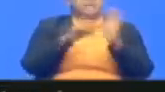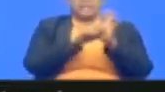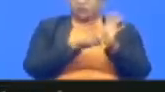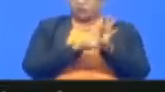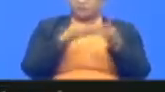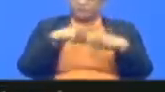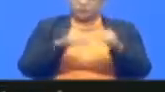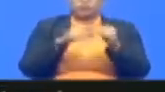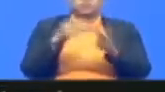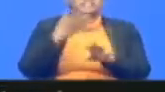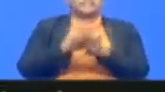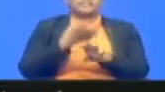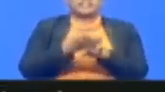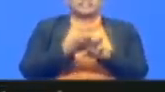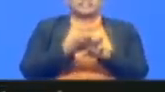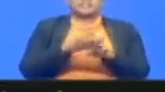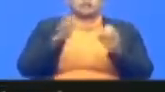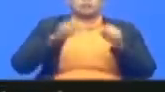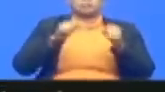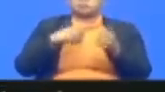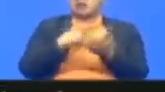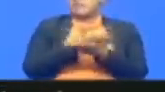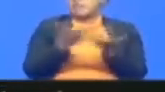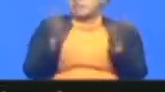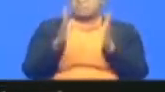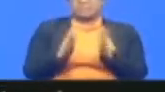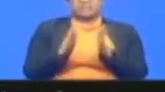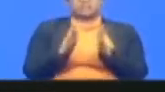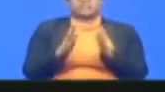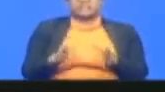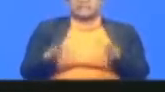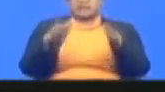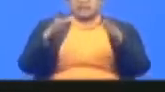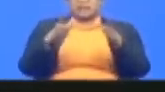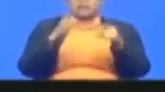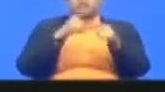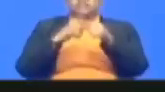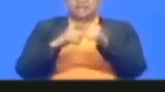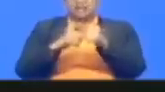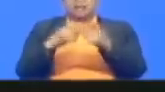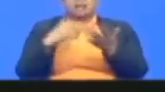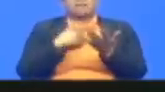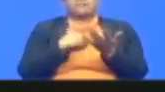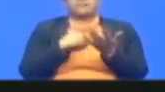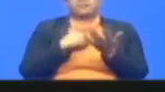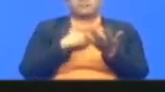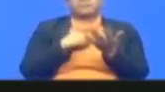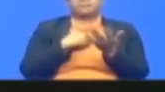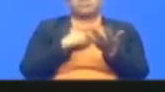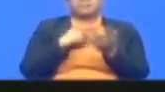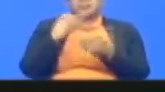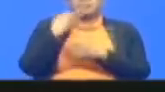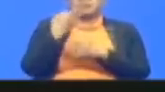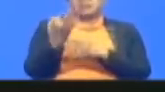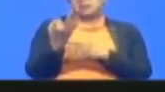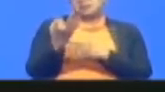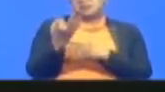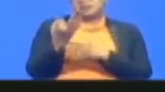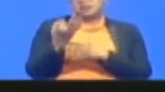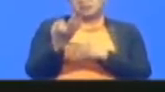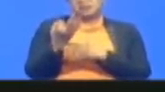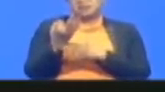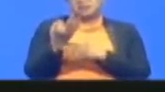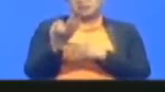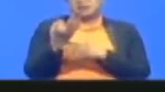to police because you could have anybody's cylinders. For example, Total, they only have about 300